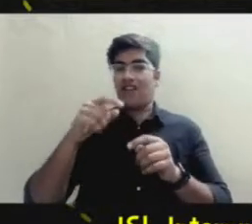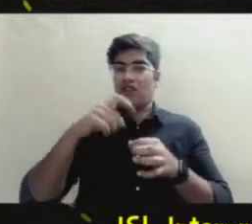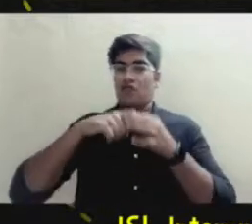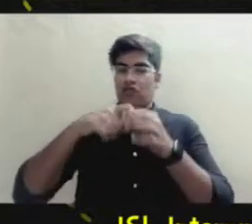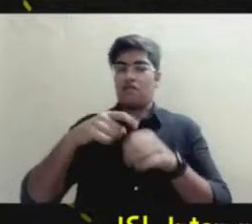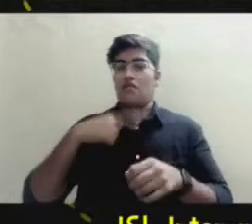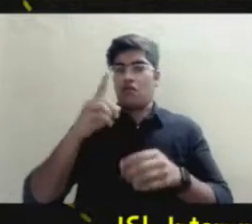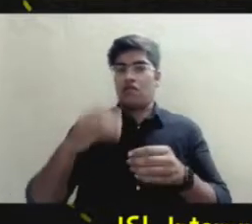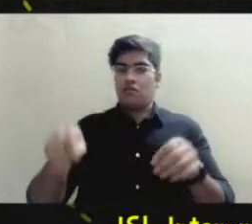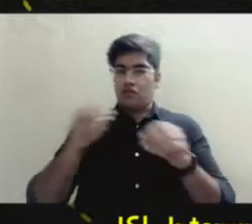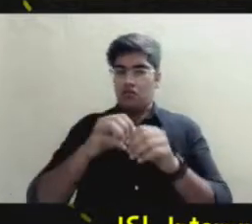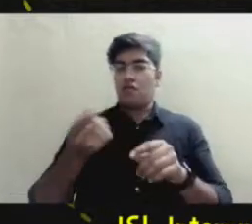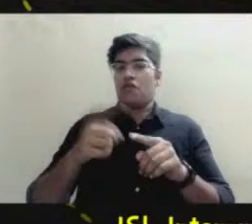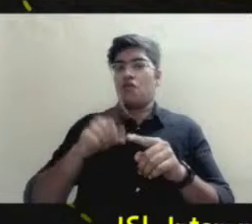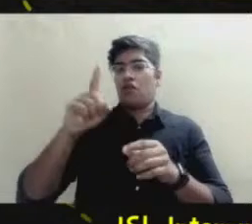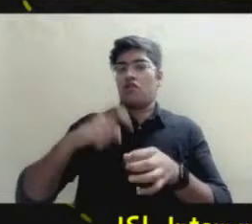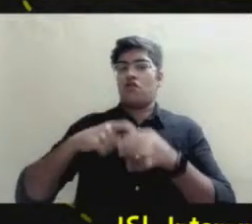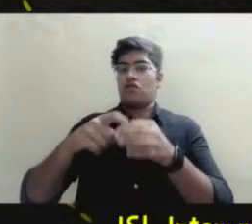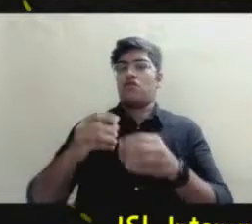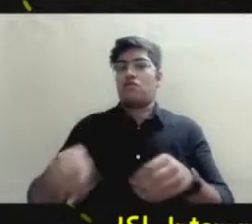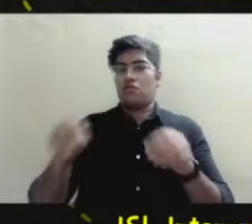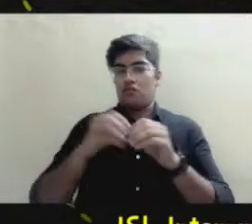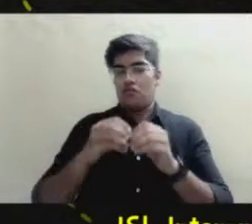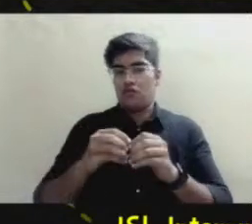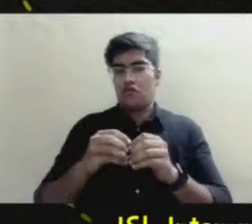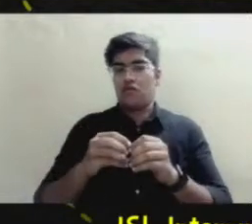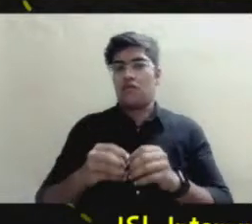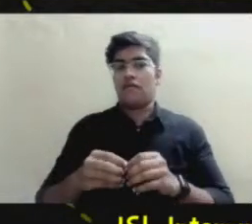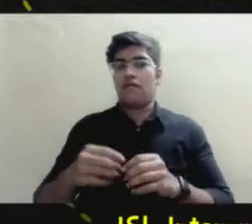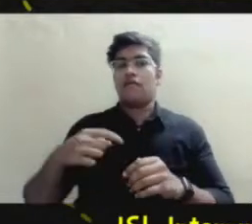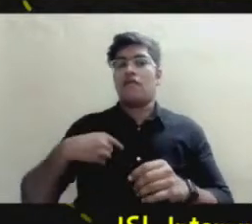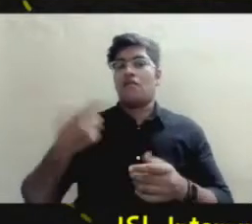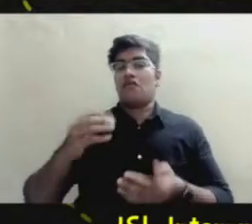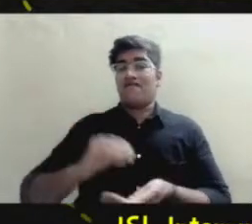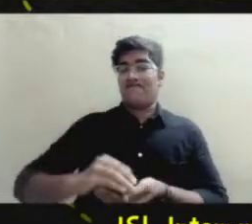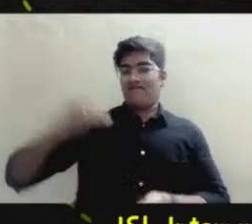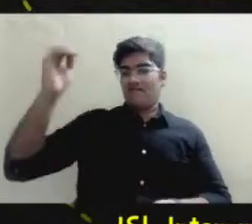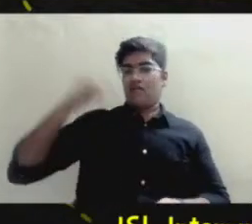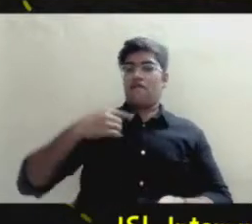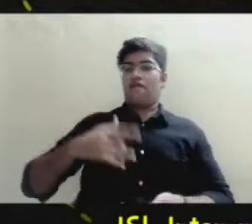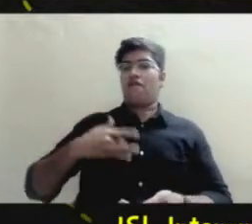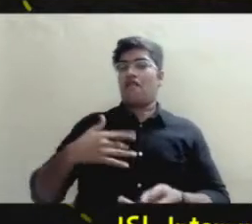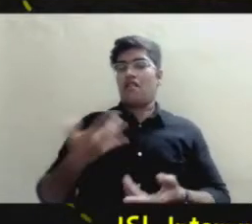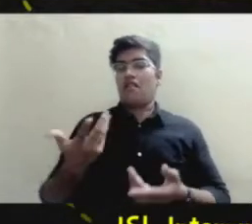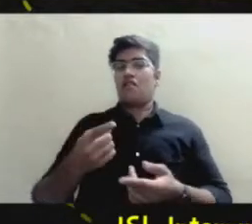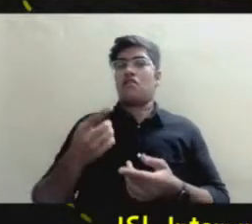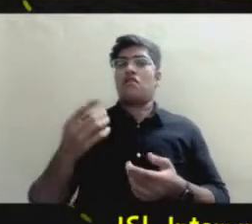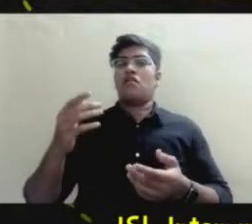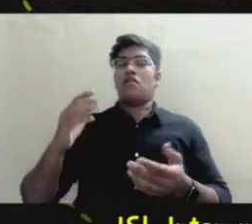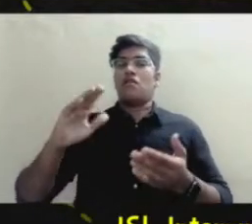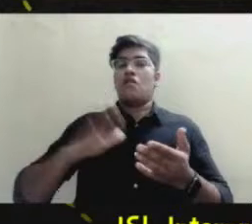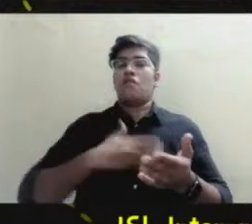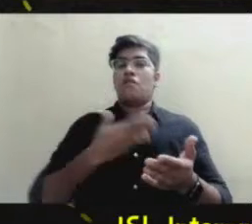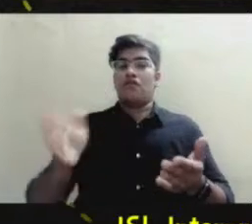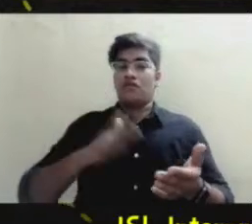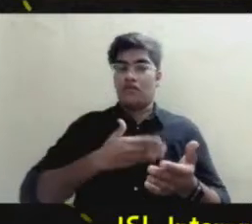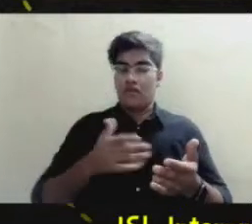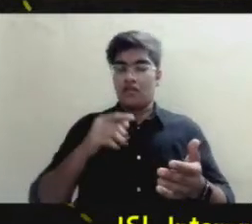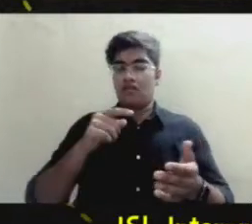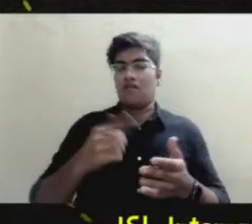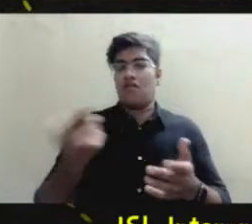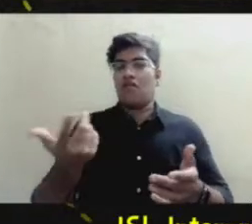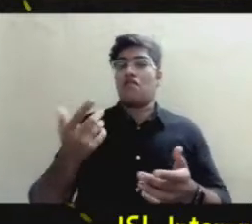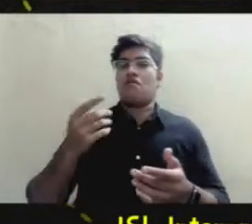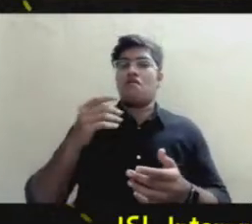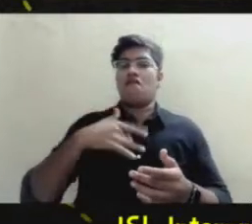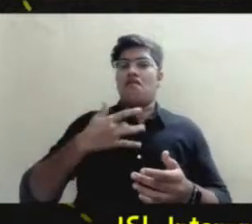own. So Shannon Matthews says, growing up, I felt classical music training always expected women to embody a very fragile and